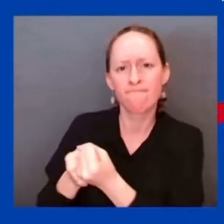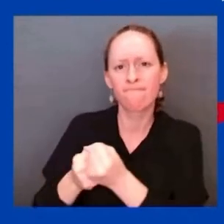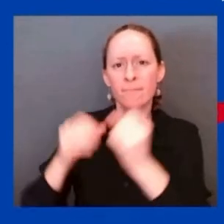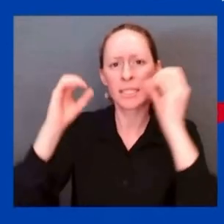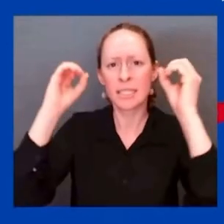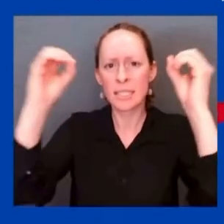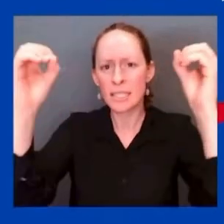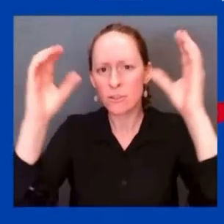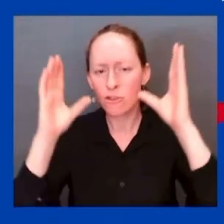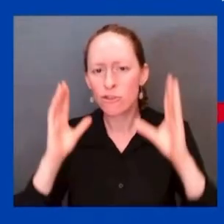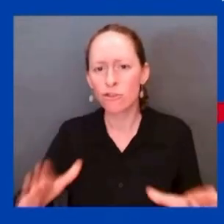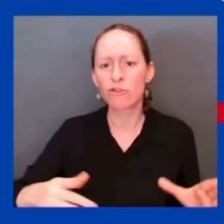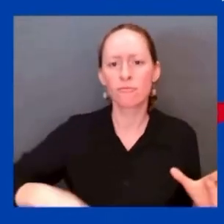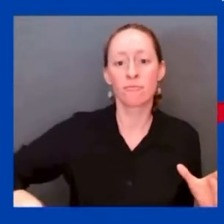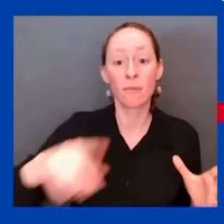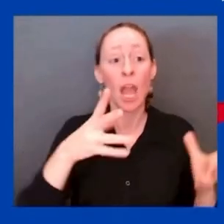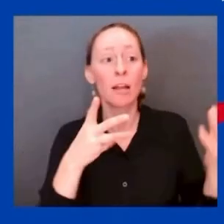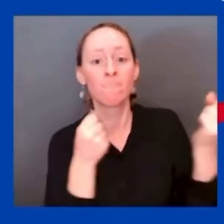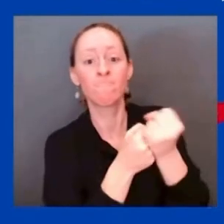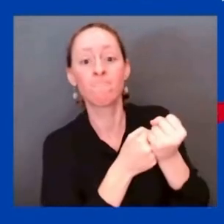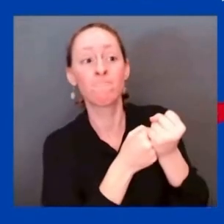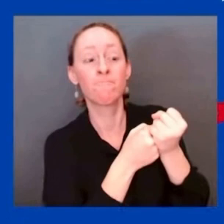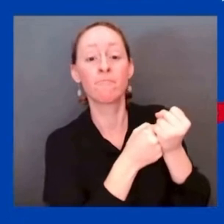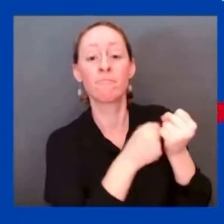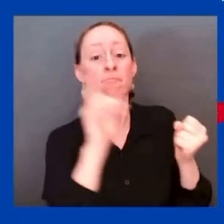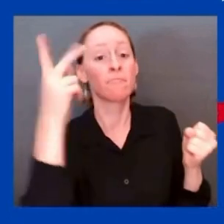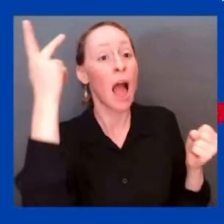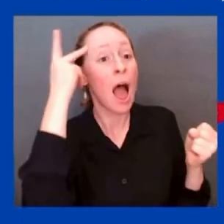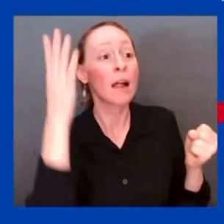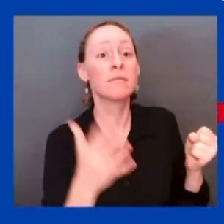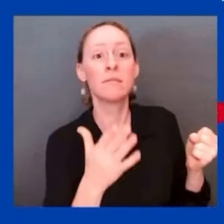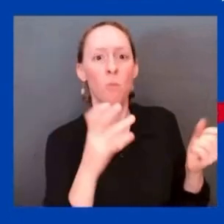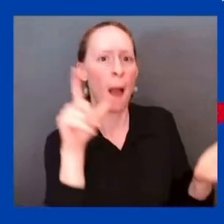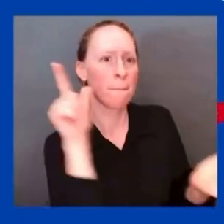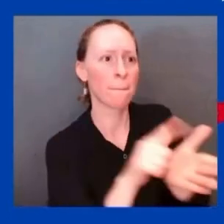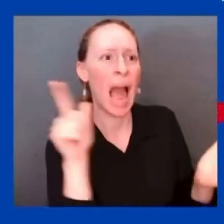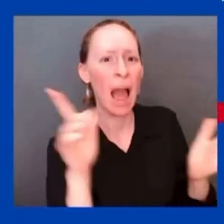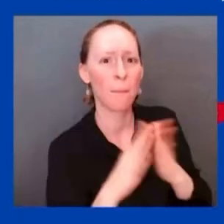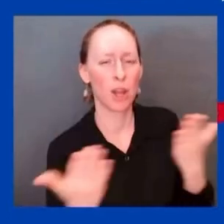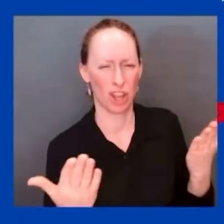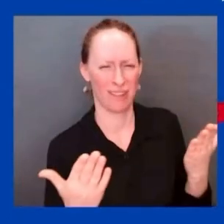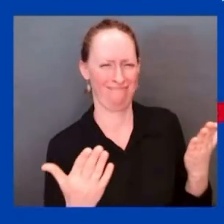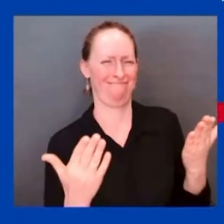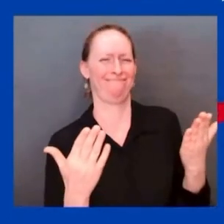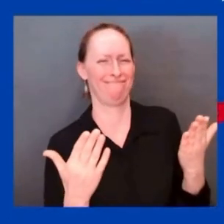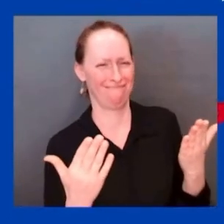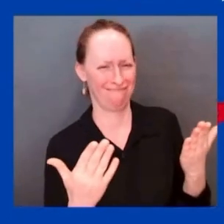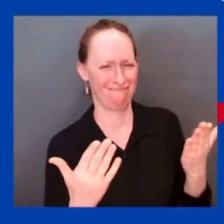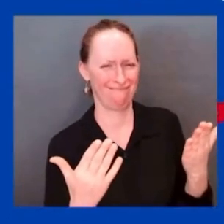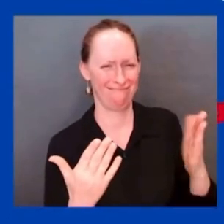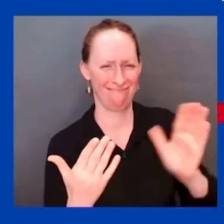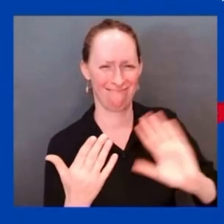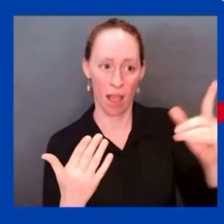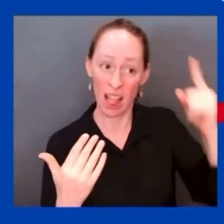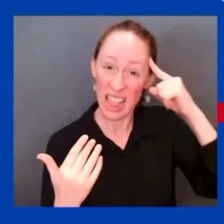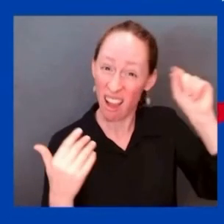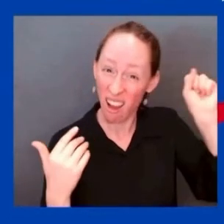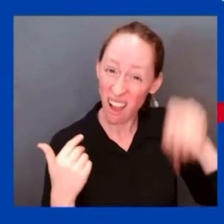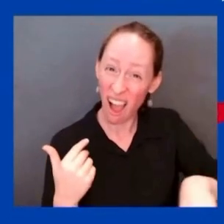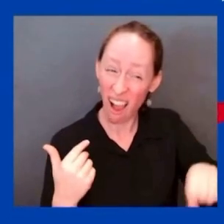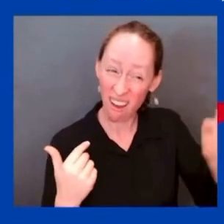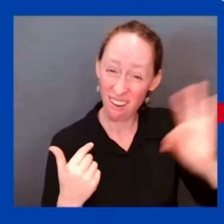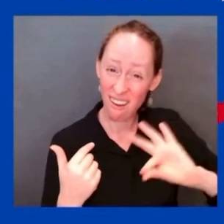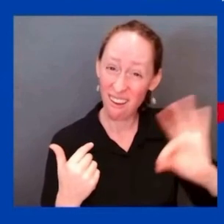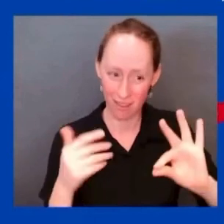you'd be in a situation in the United States of America? We're talking about banning books and the